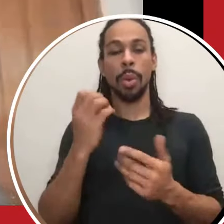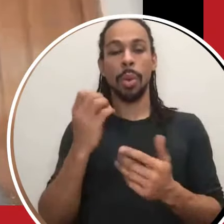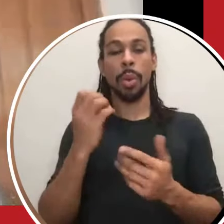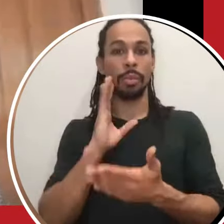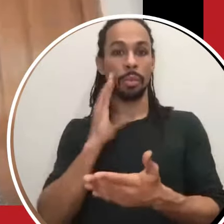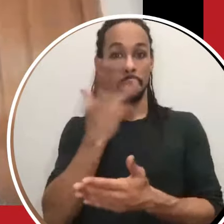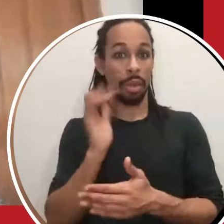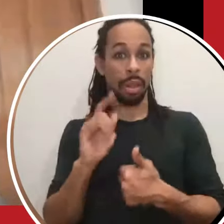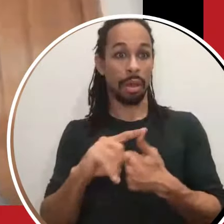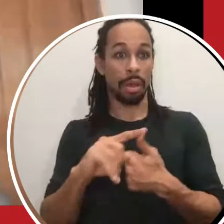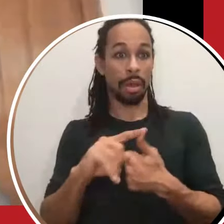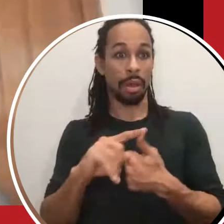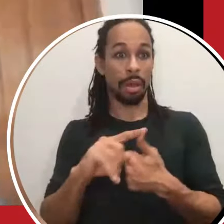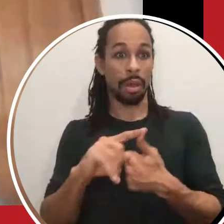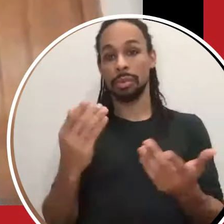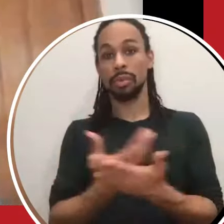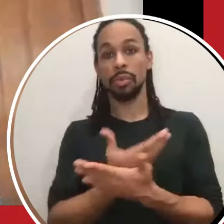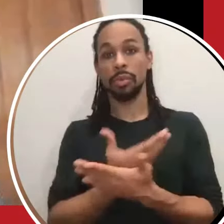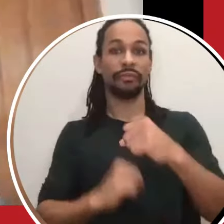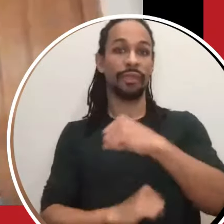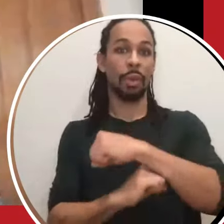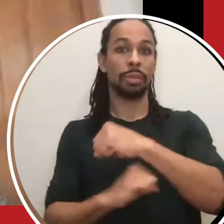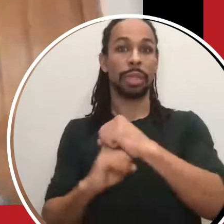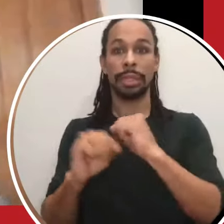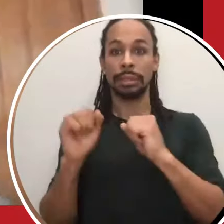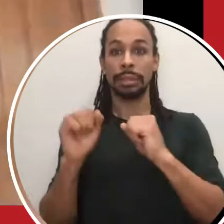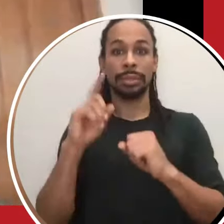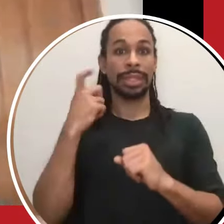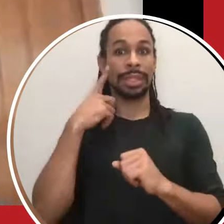think it's something actually that would inspire people and, you know,